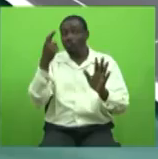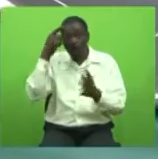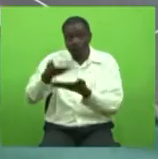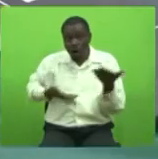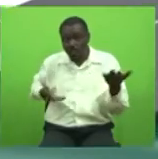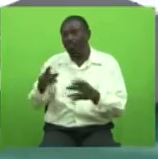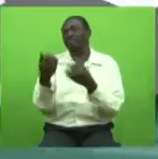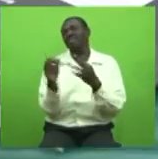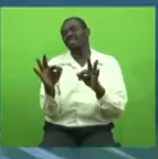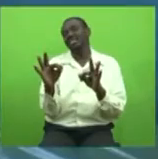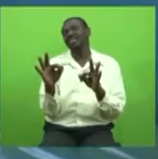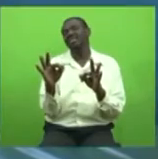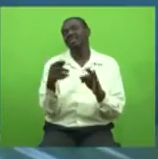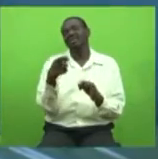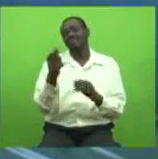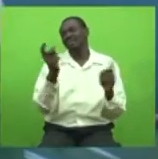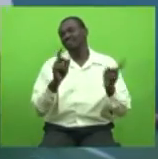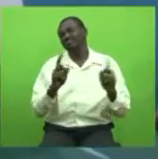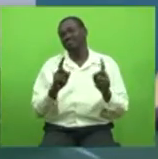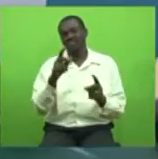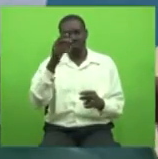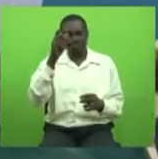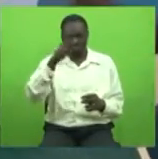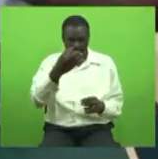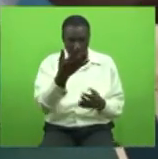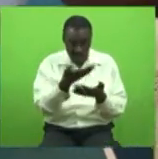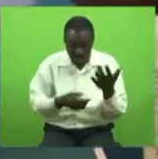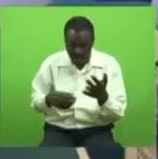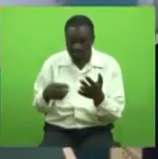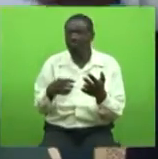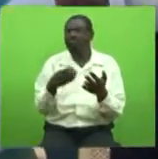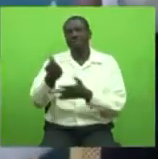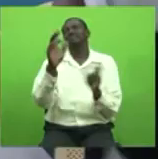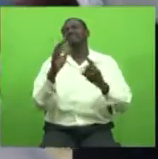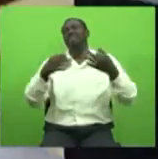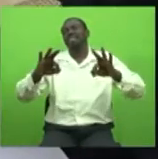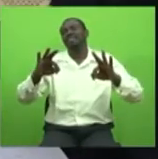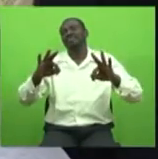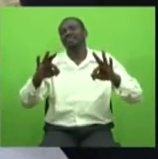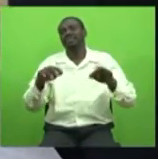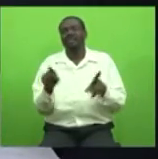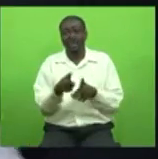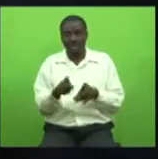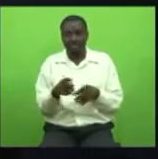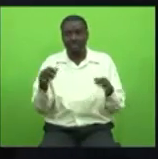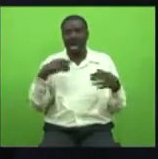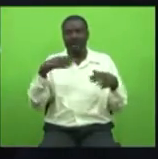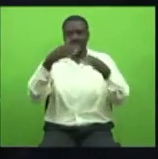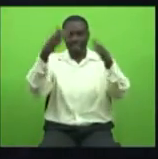link between the health and the judiciary systems. The medical officer who fills the P3 form or